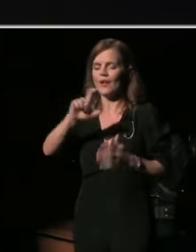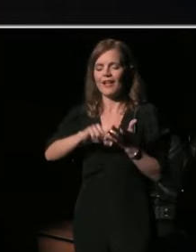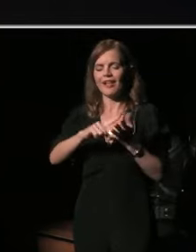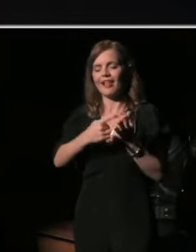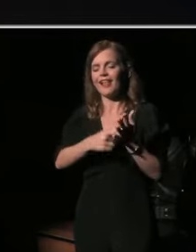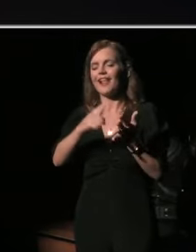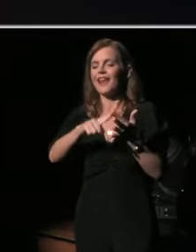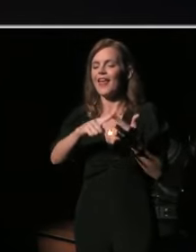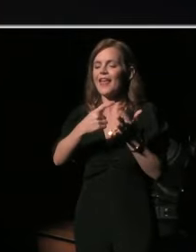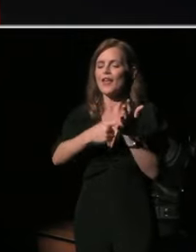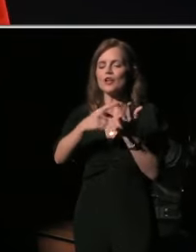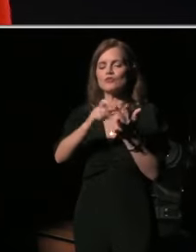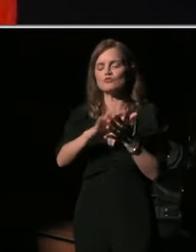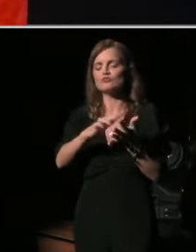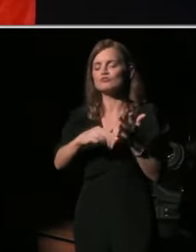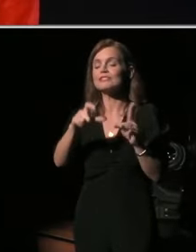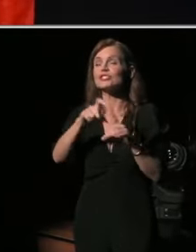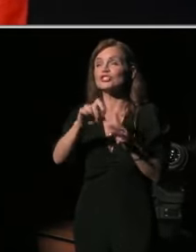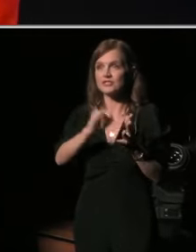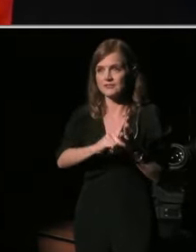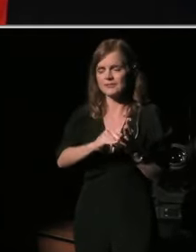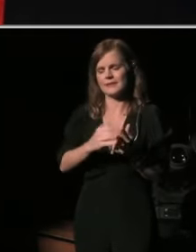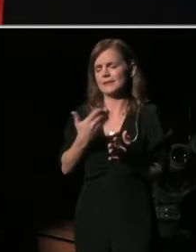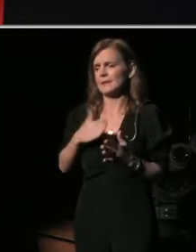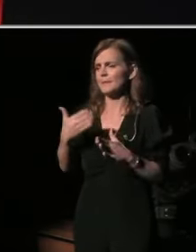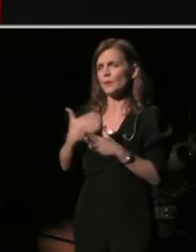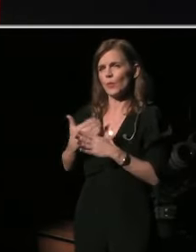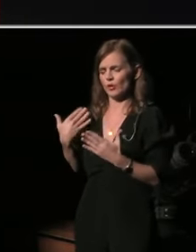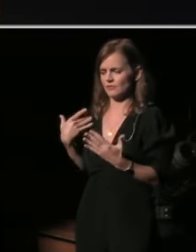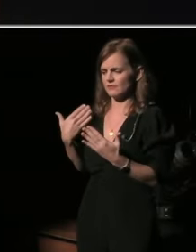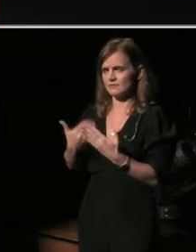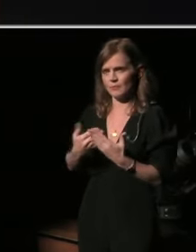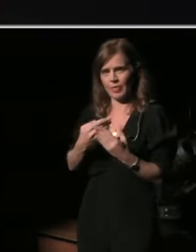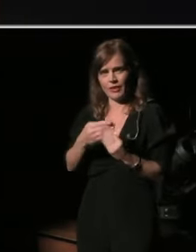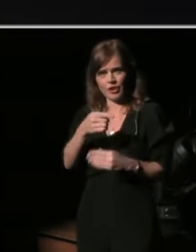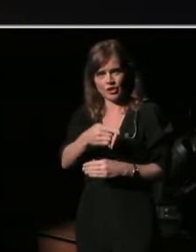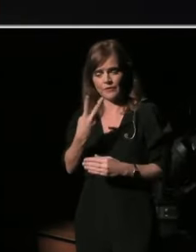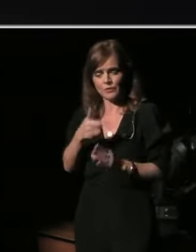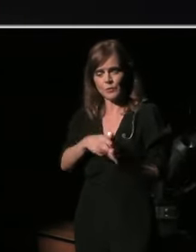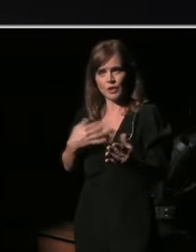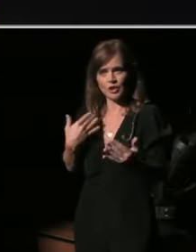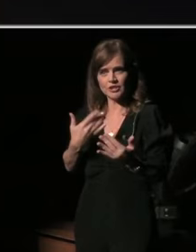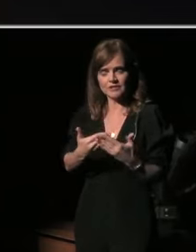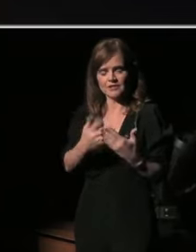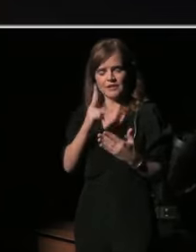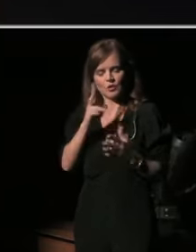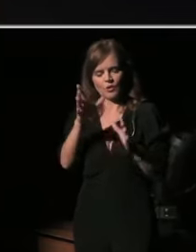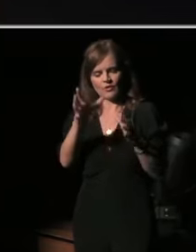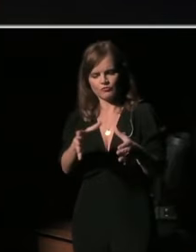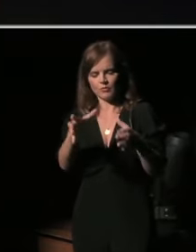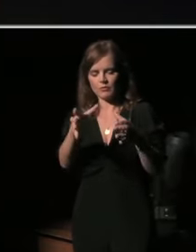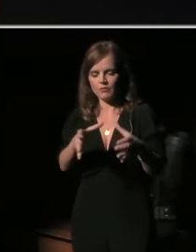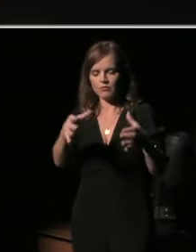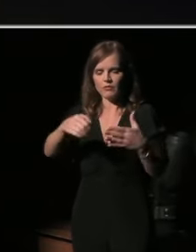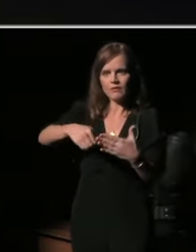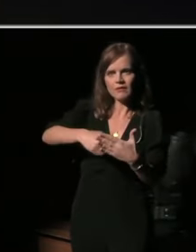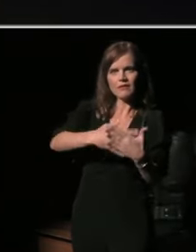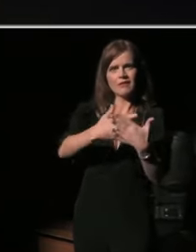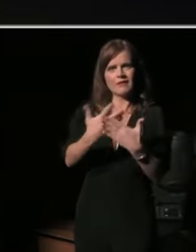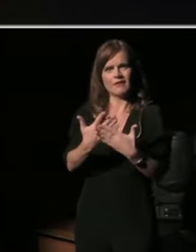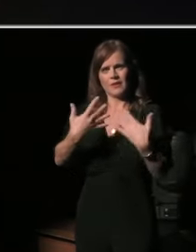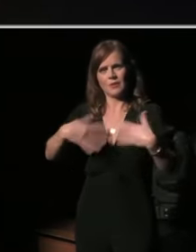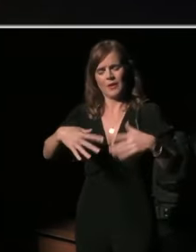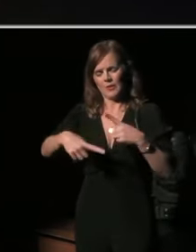have worked alongside Claire and the We Are Doc Women team for over 2 years now, and watching the group evolve into a real industry force for good has